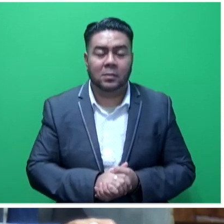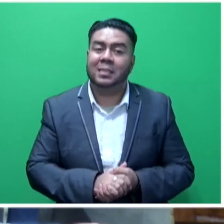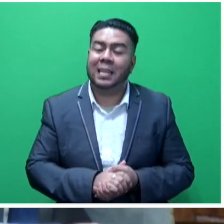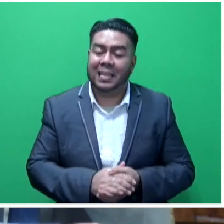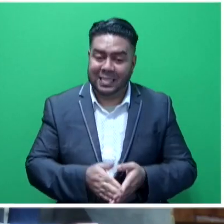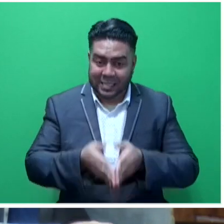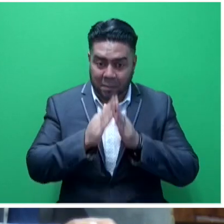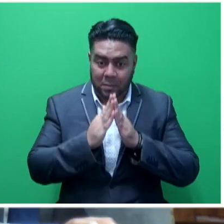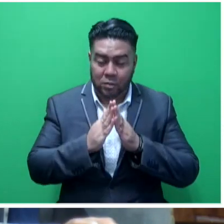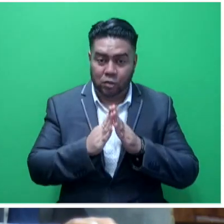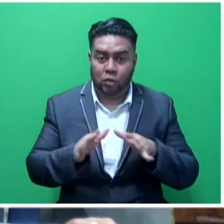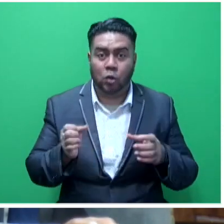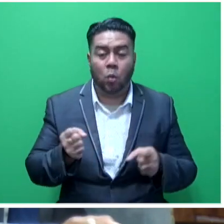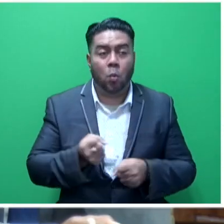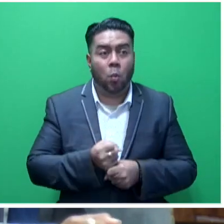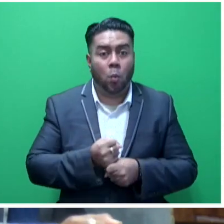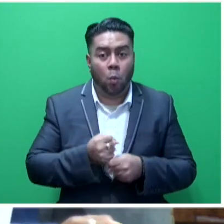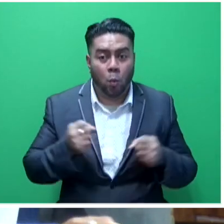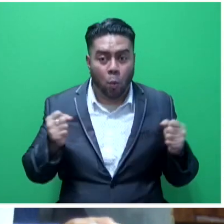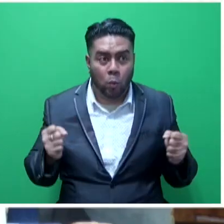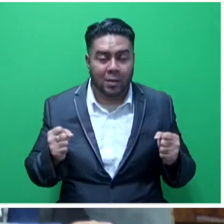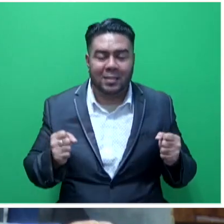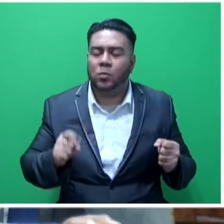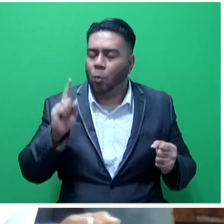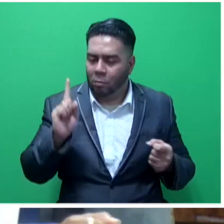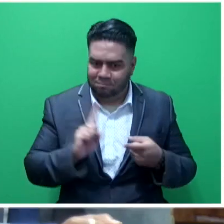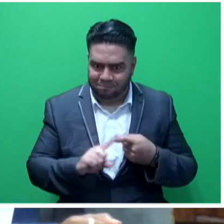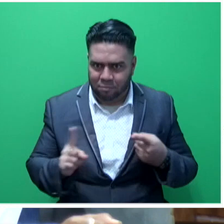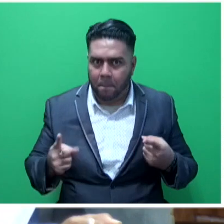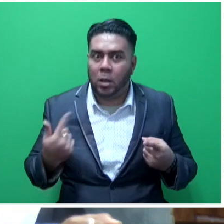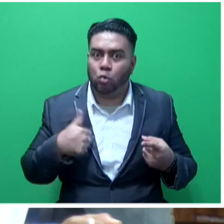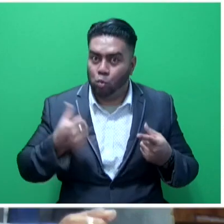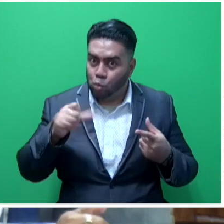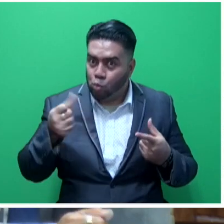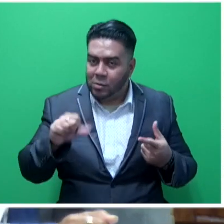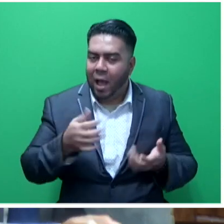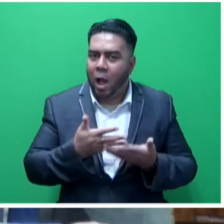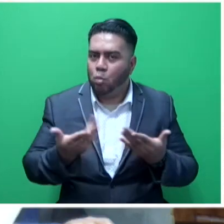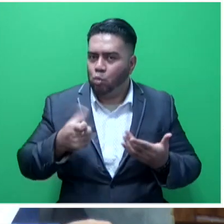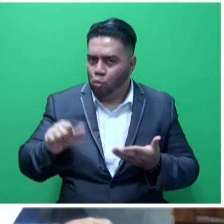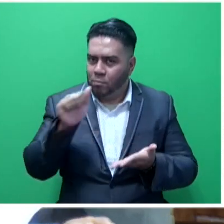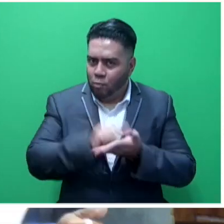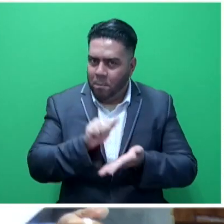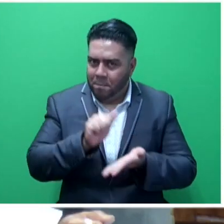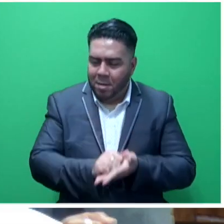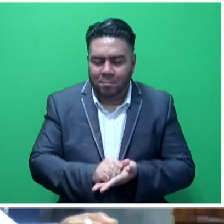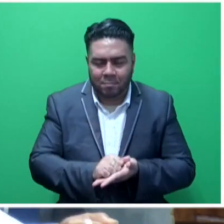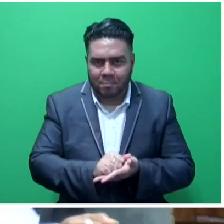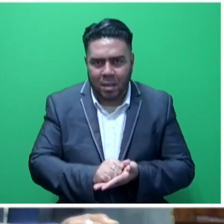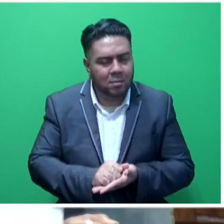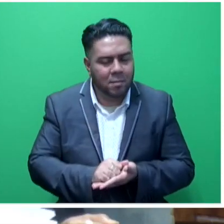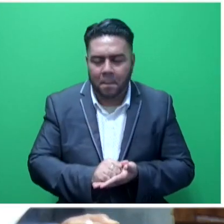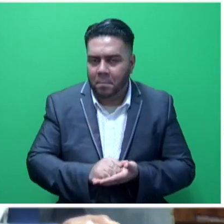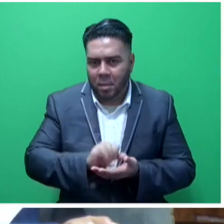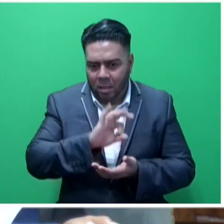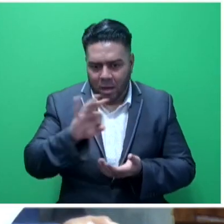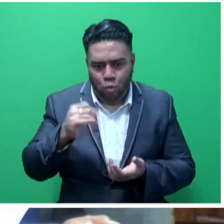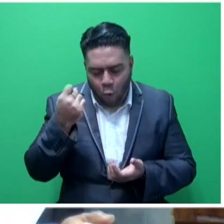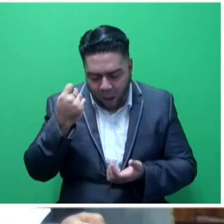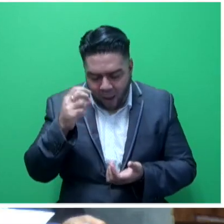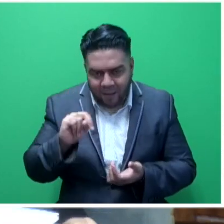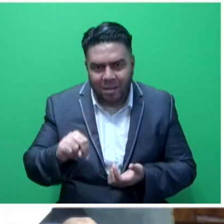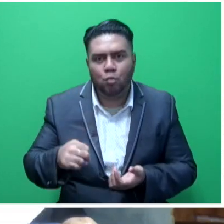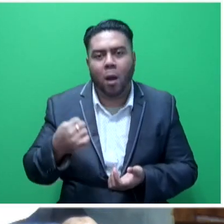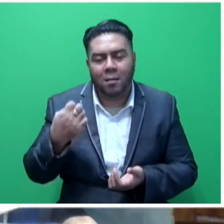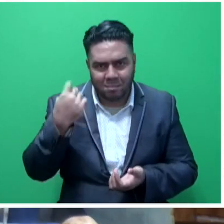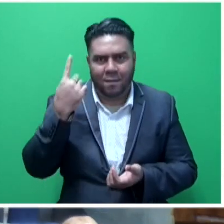establishing a cold storage facility is one thing, but to utilize it fully is another. We've got a cold storage facility